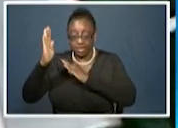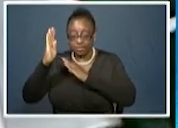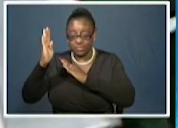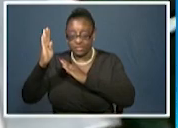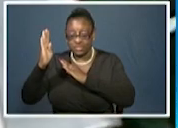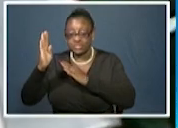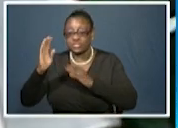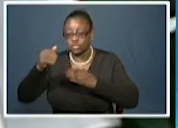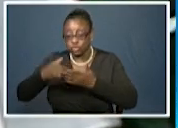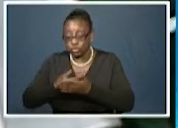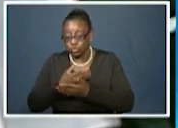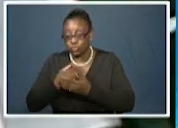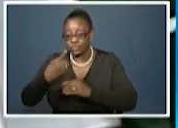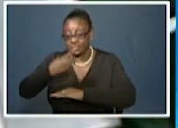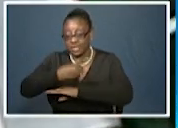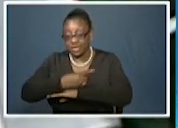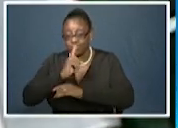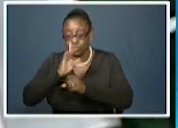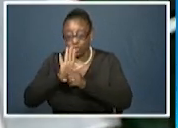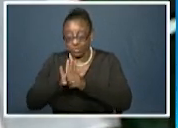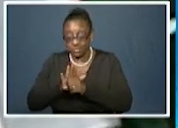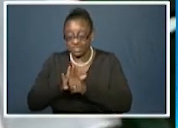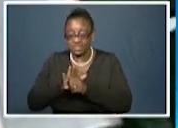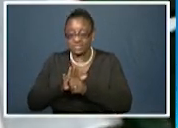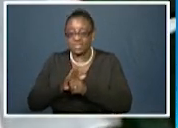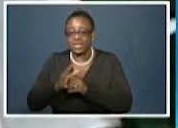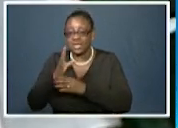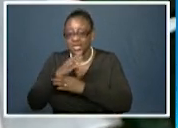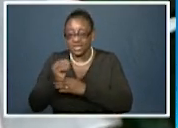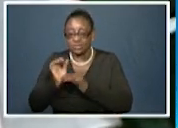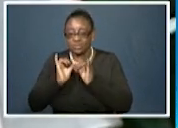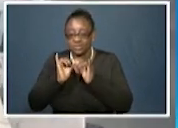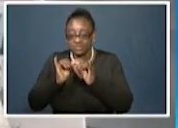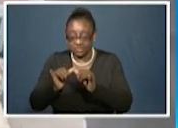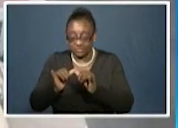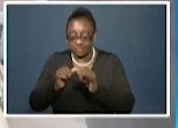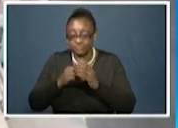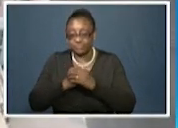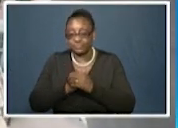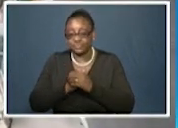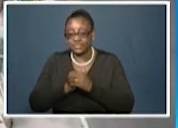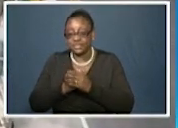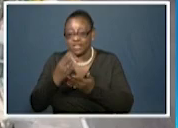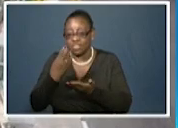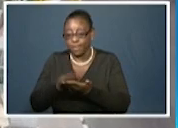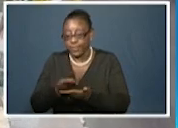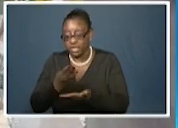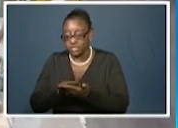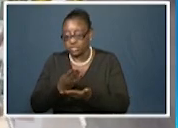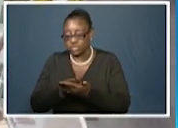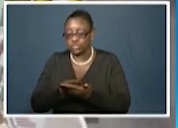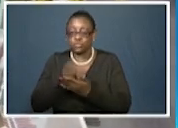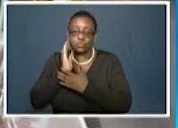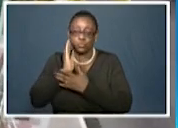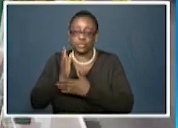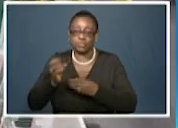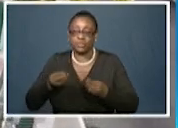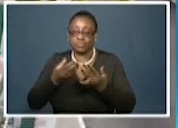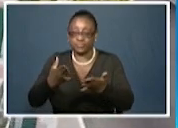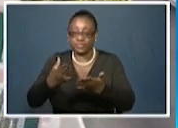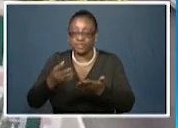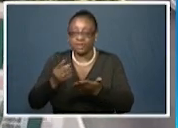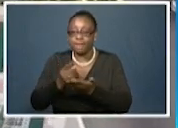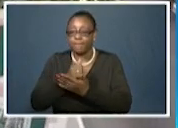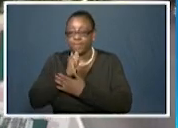new day that we promised remains undiminished and undimmed. The budget is expected to be delivered publicly next